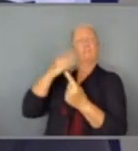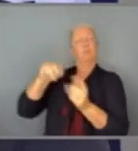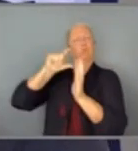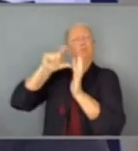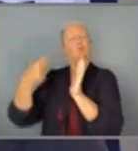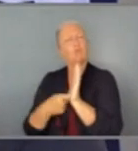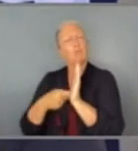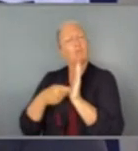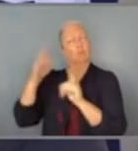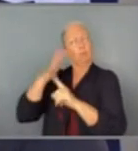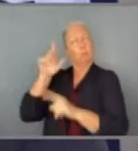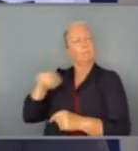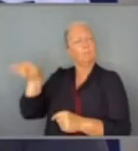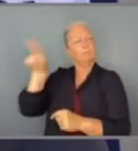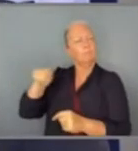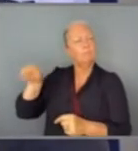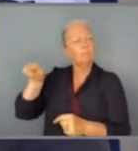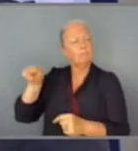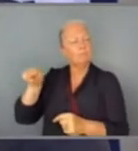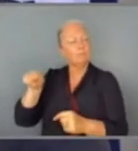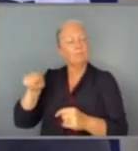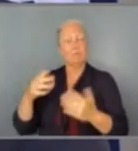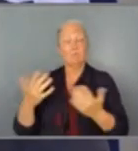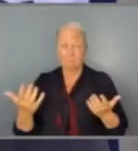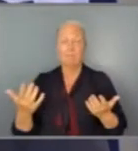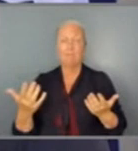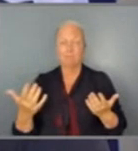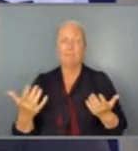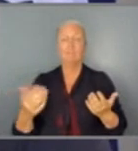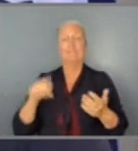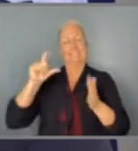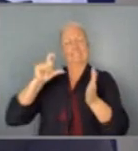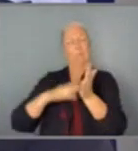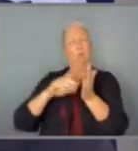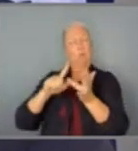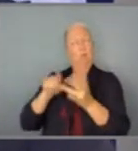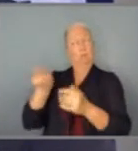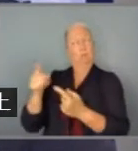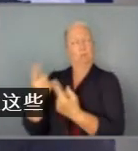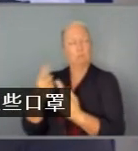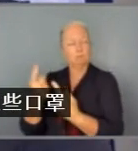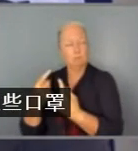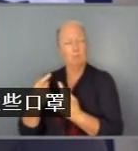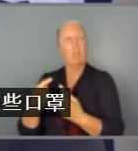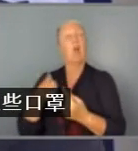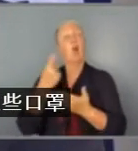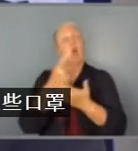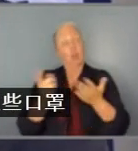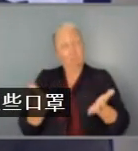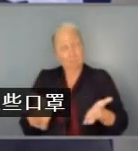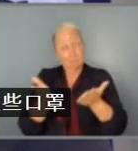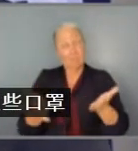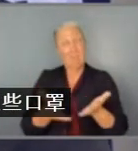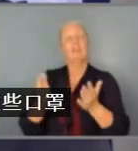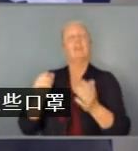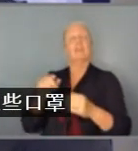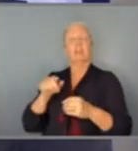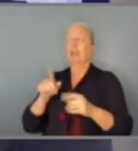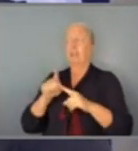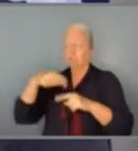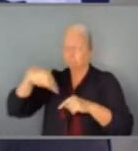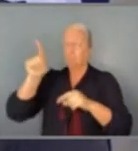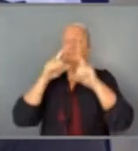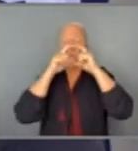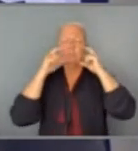be encouraging people, strongly encouraging people to wear those masks in indoor settings. In New South Wales, for example, there is a